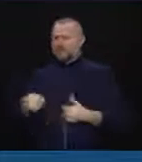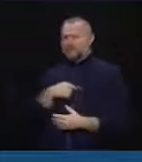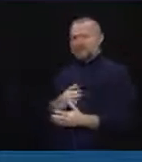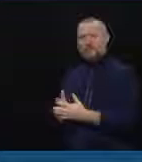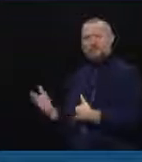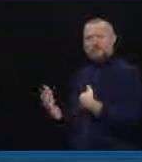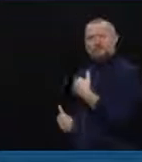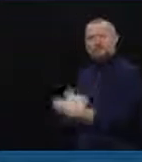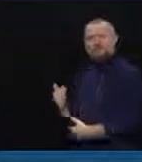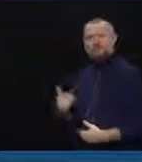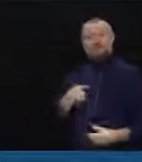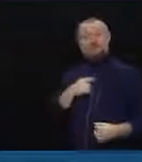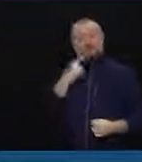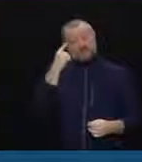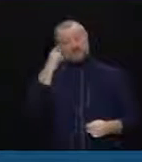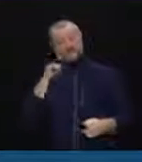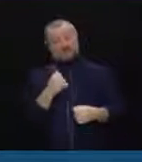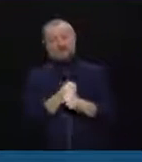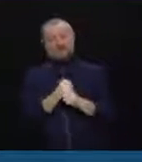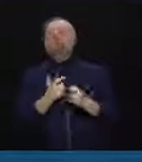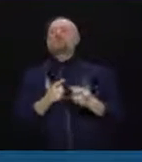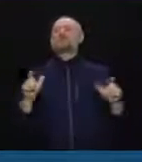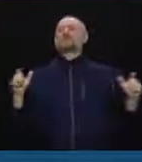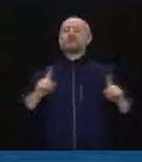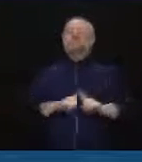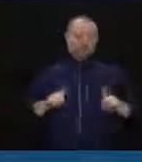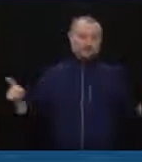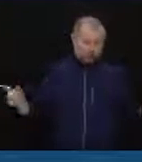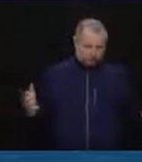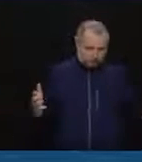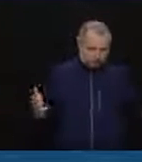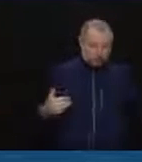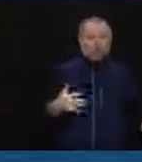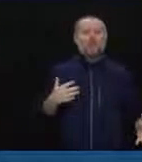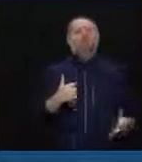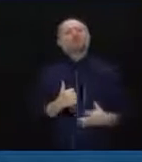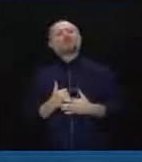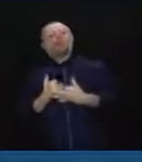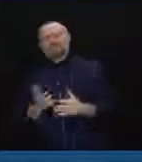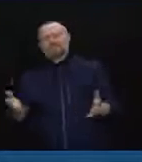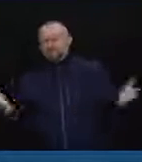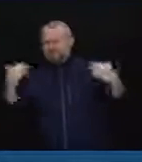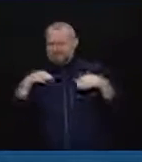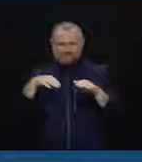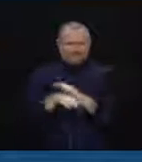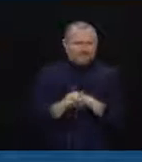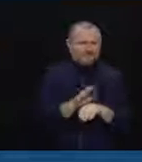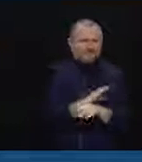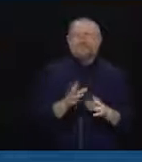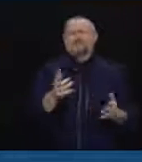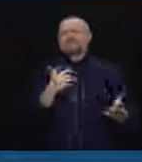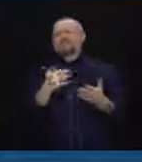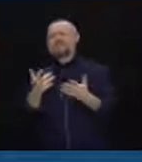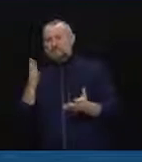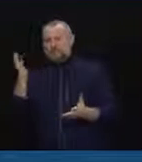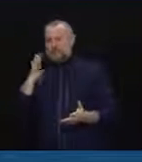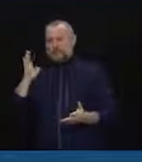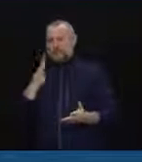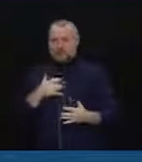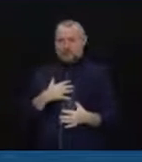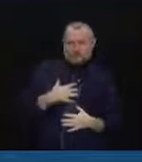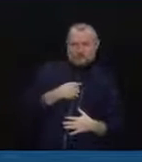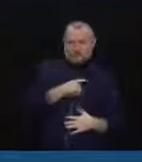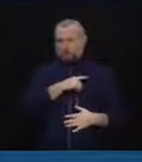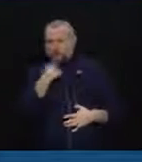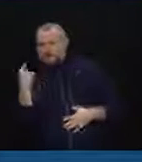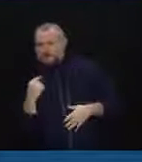also patrons of businesses the comfort to know that they are safe when they went into these stores during our most vulnerable time when we saw those